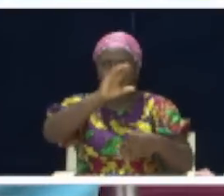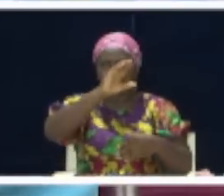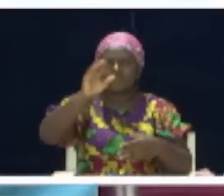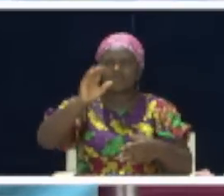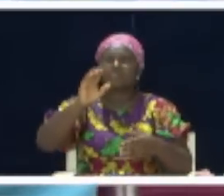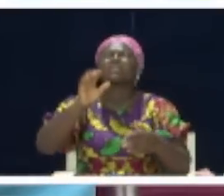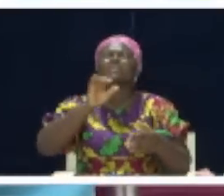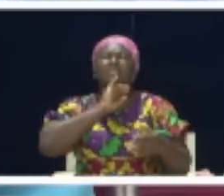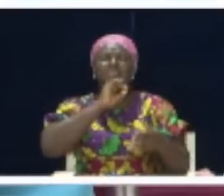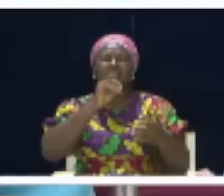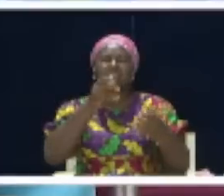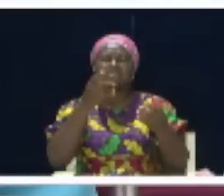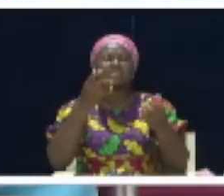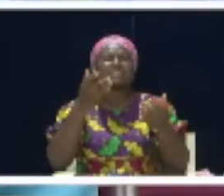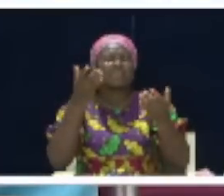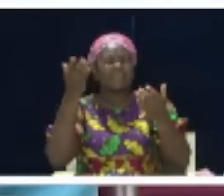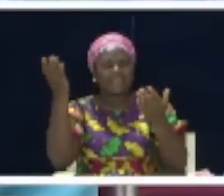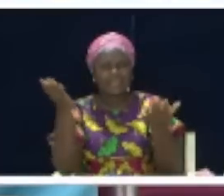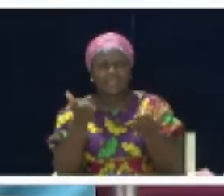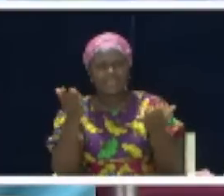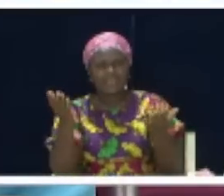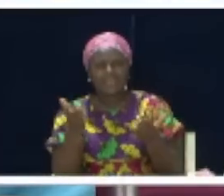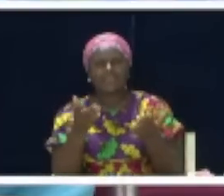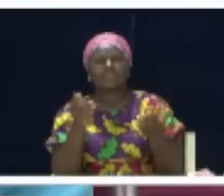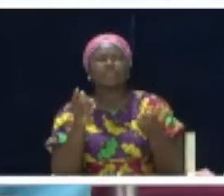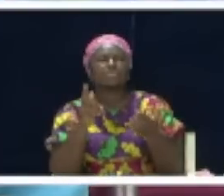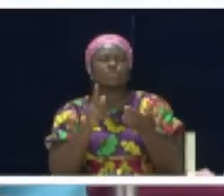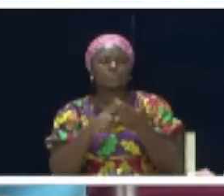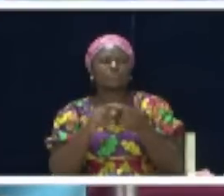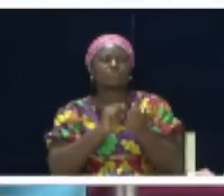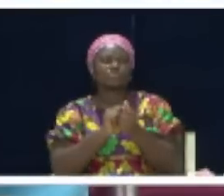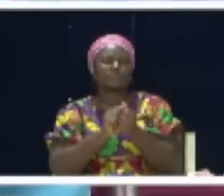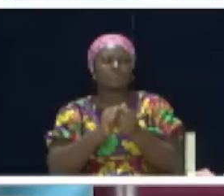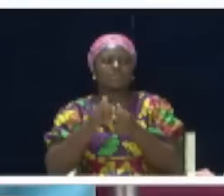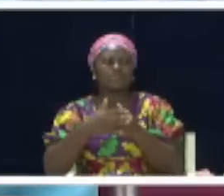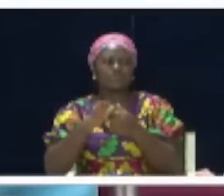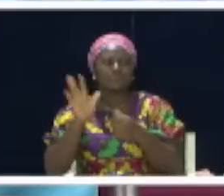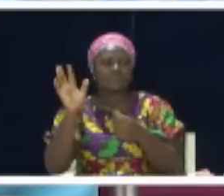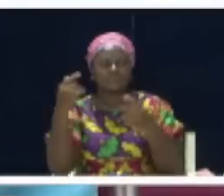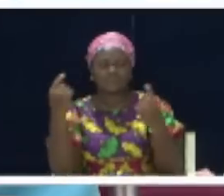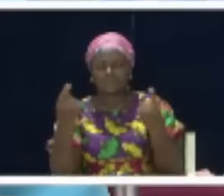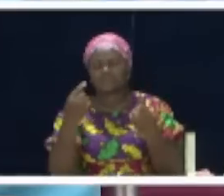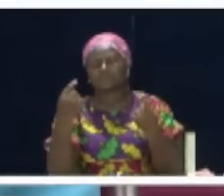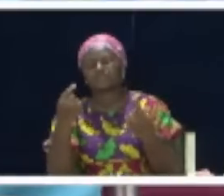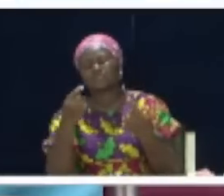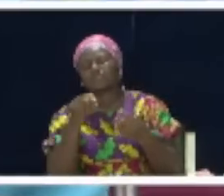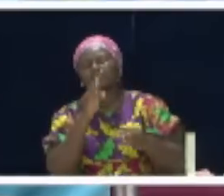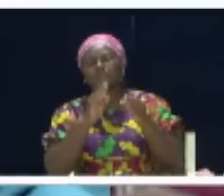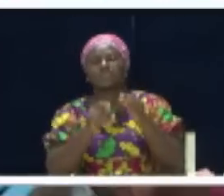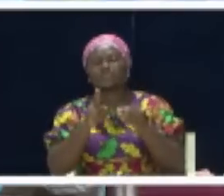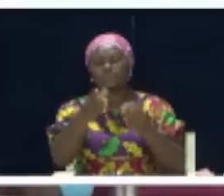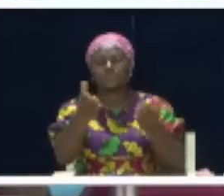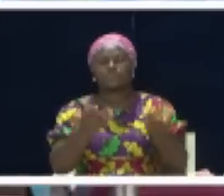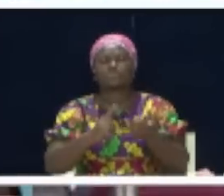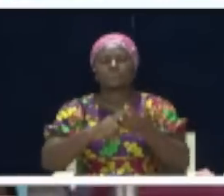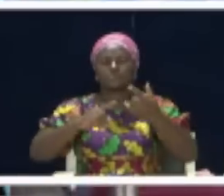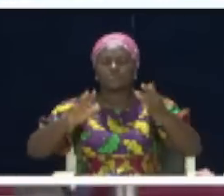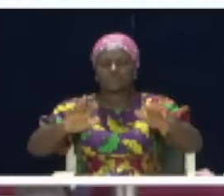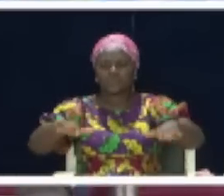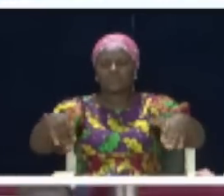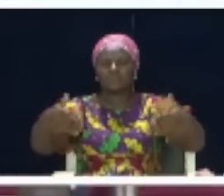First step to showing God that you are a believer is that you surrender your life to him. So if you want to give your life to